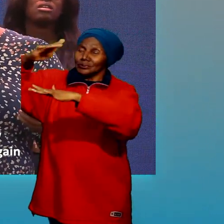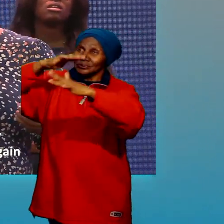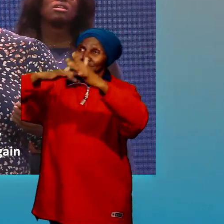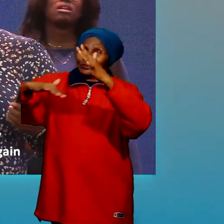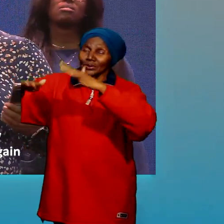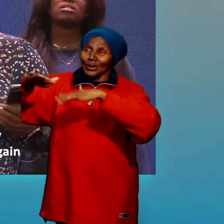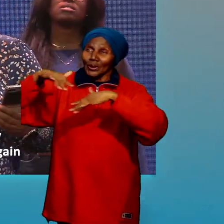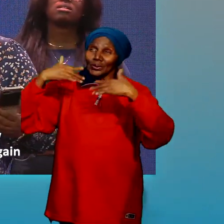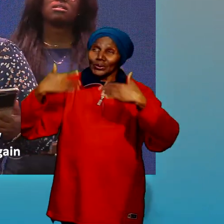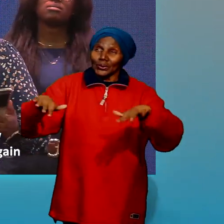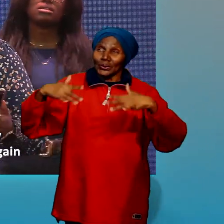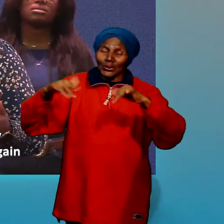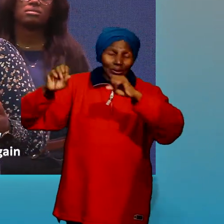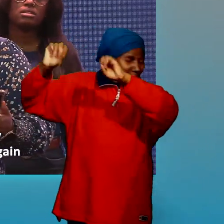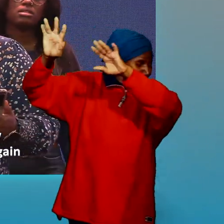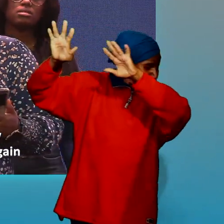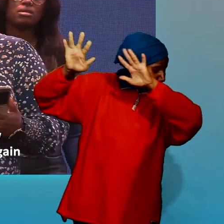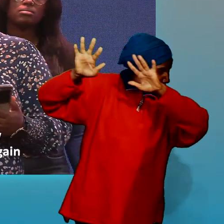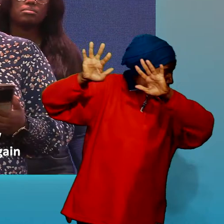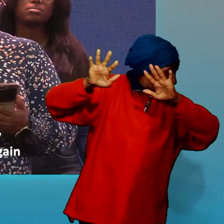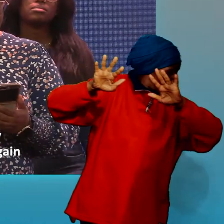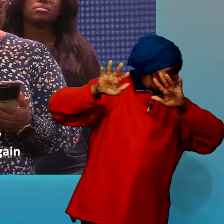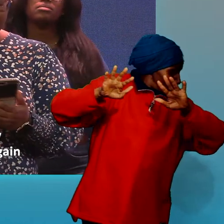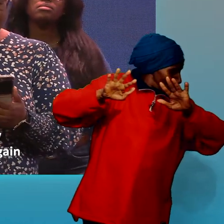Such was the light.